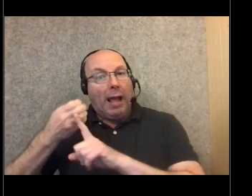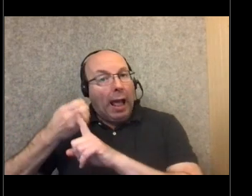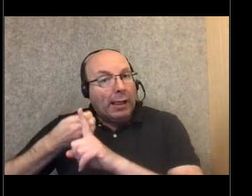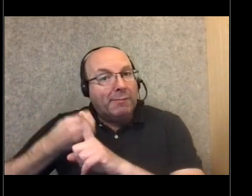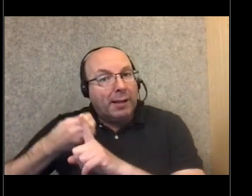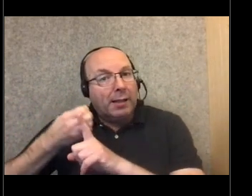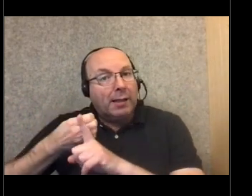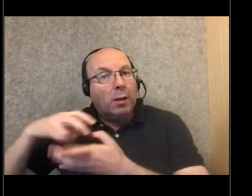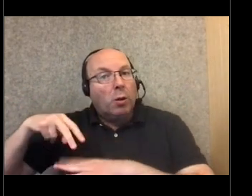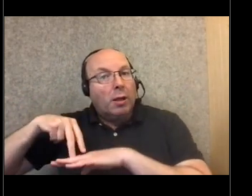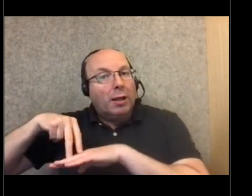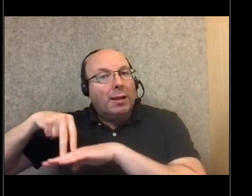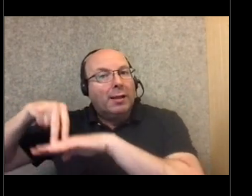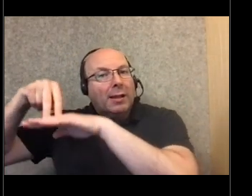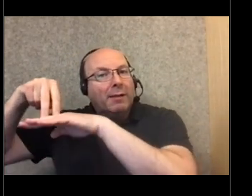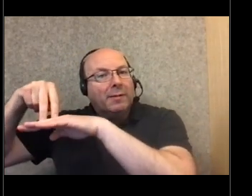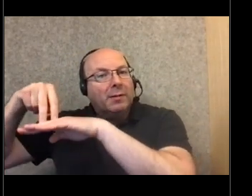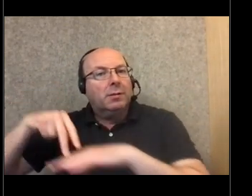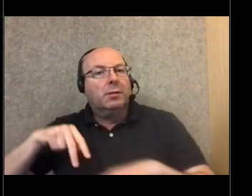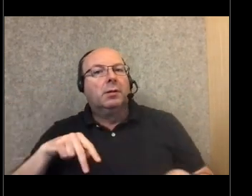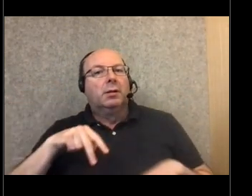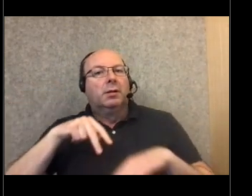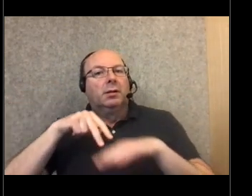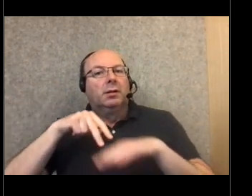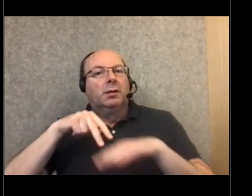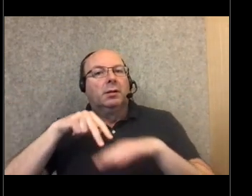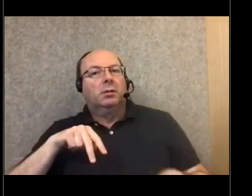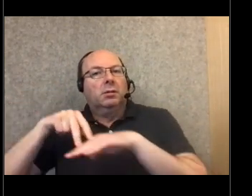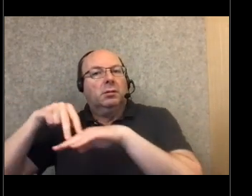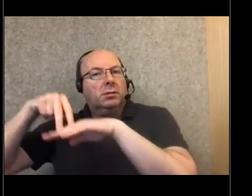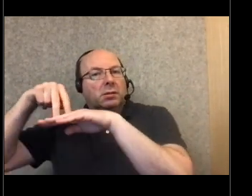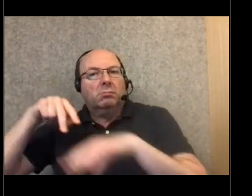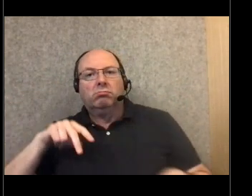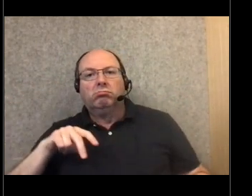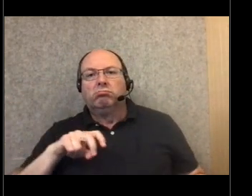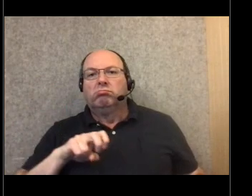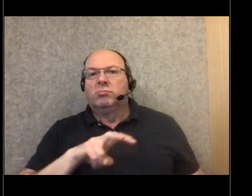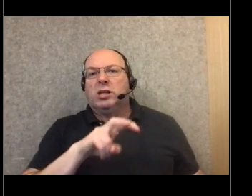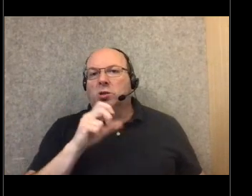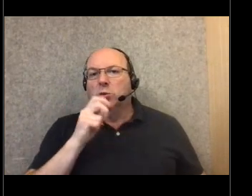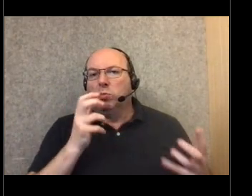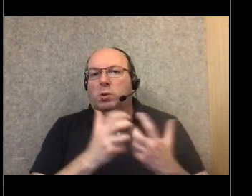lift, the stairs do not need to comply with ANSI